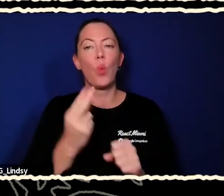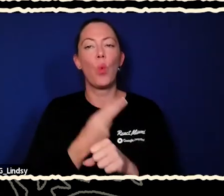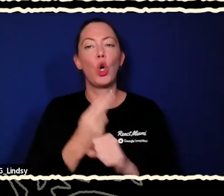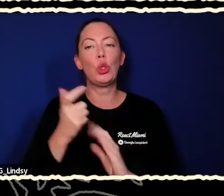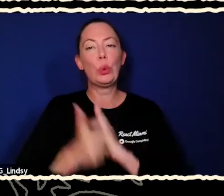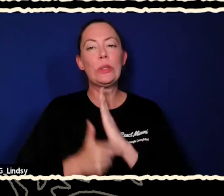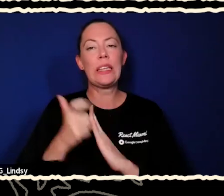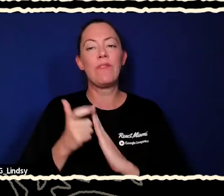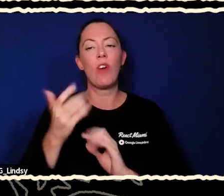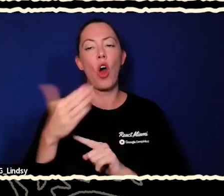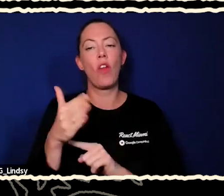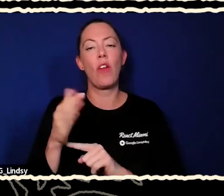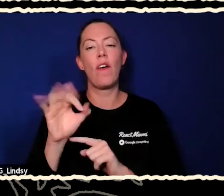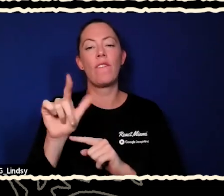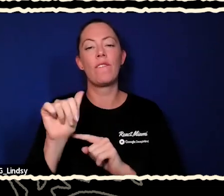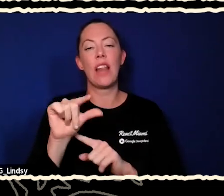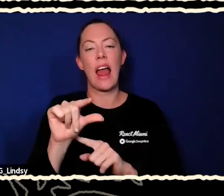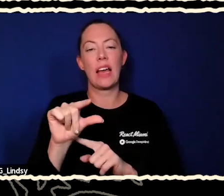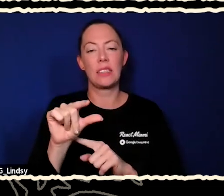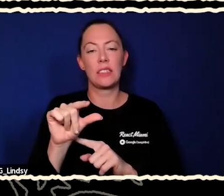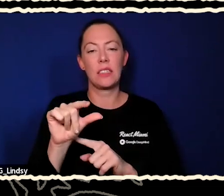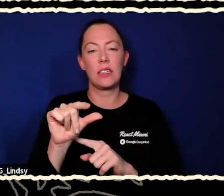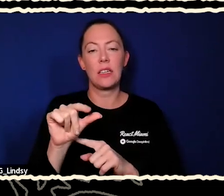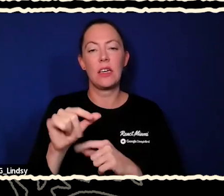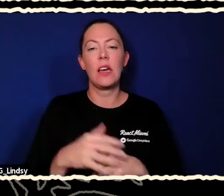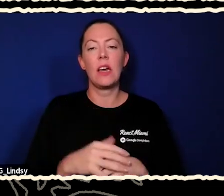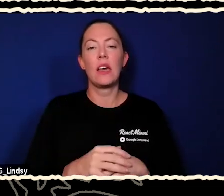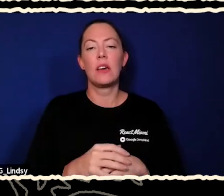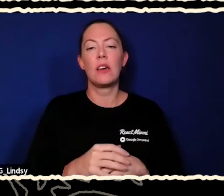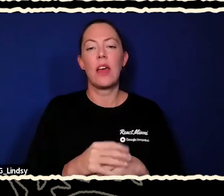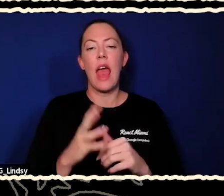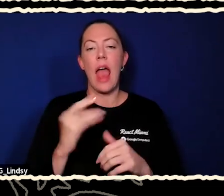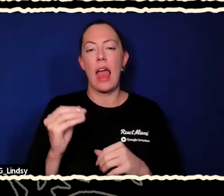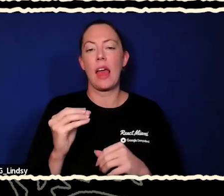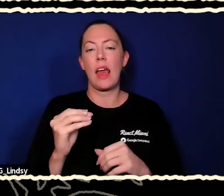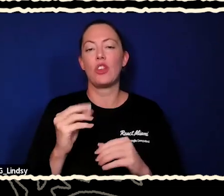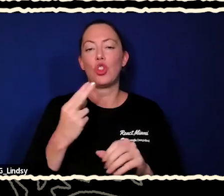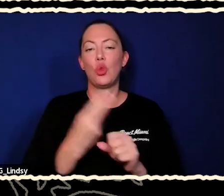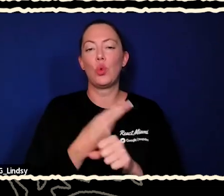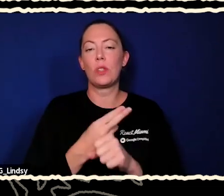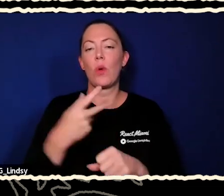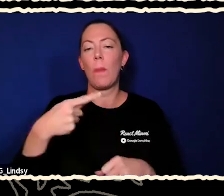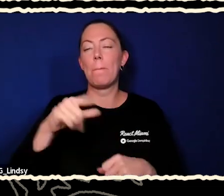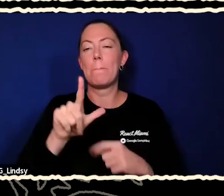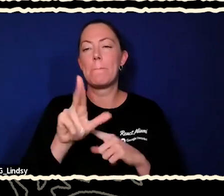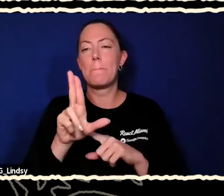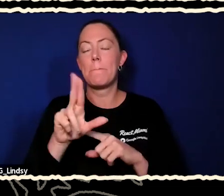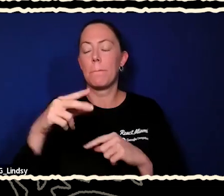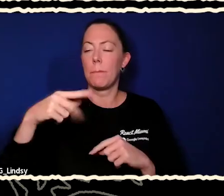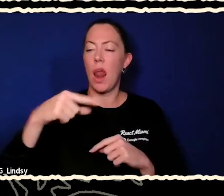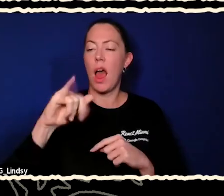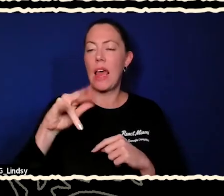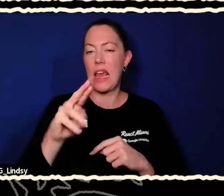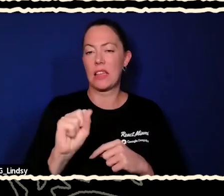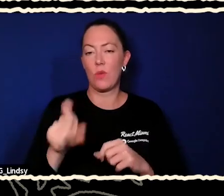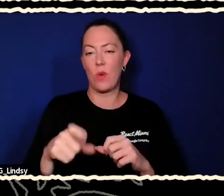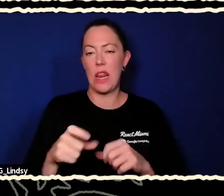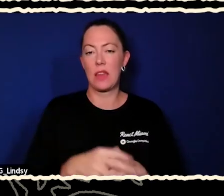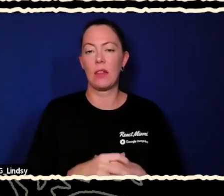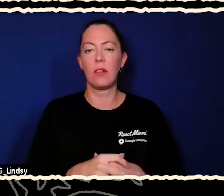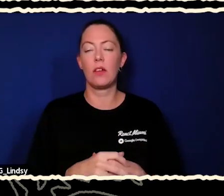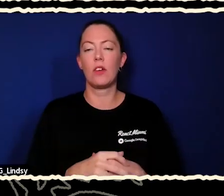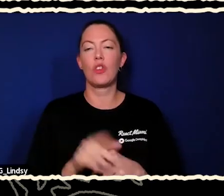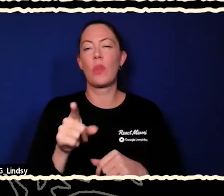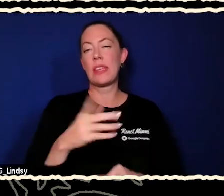that generates types and SDK. I'm using here Axios. This is my opinion. This is just